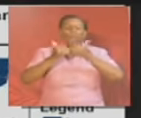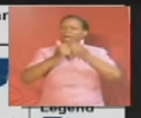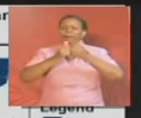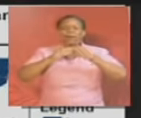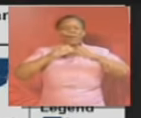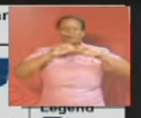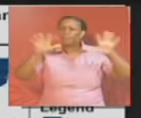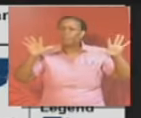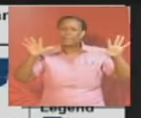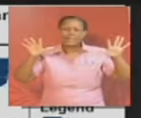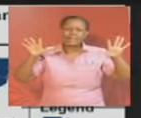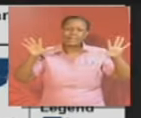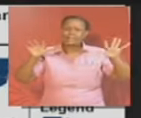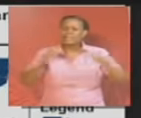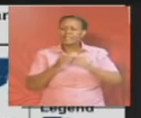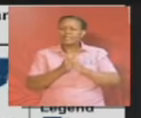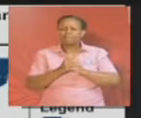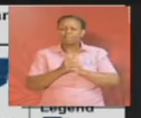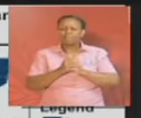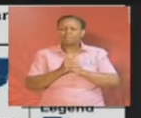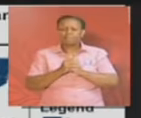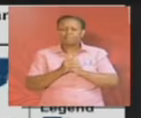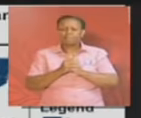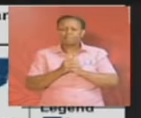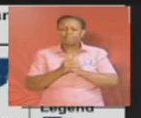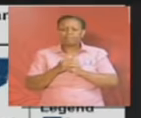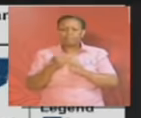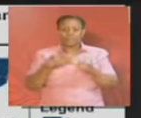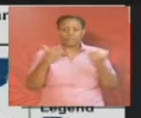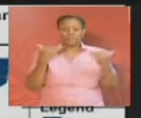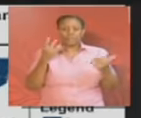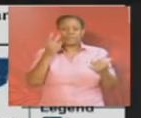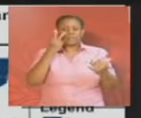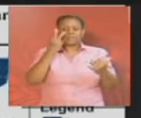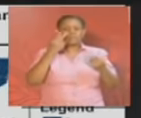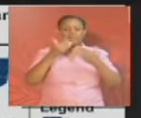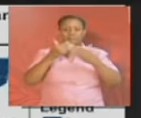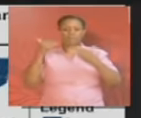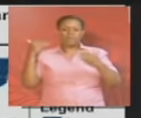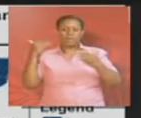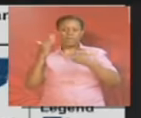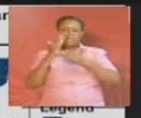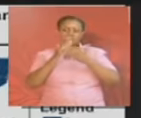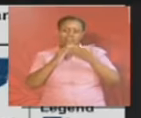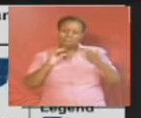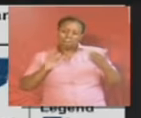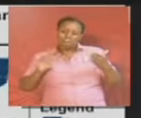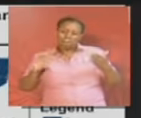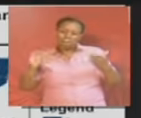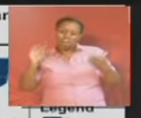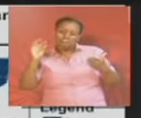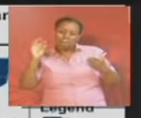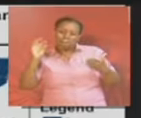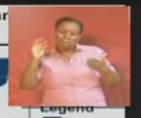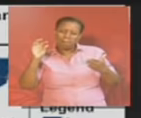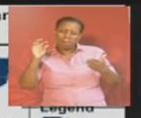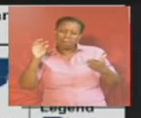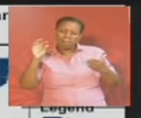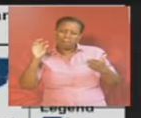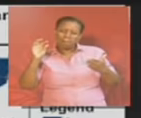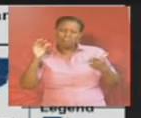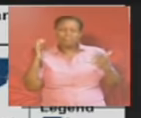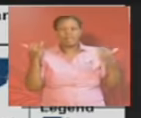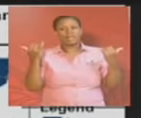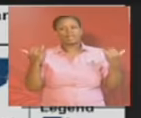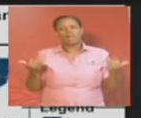are also seeing those areas which previously recorded cases. In many of them, they are recording more cases. So it's not